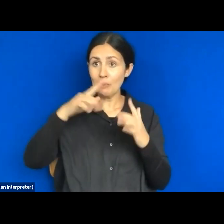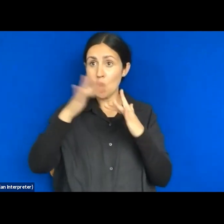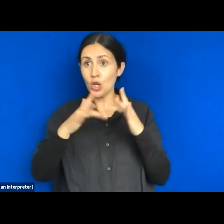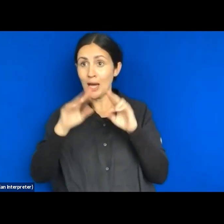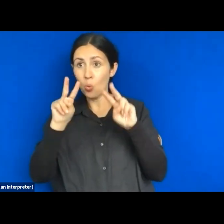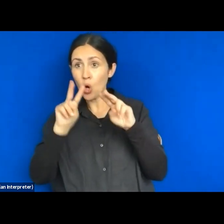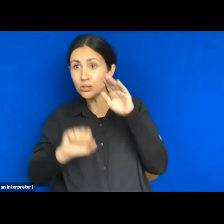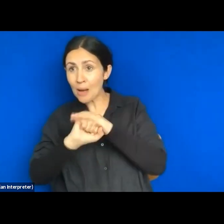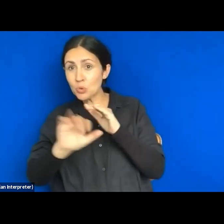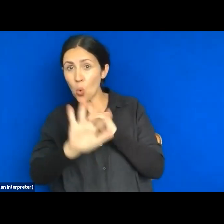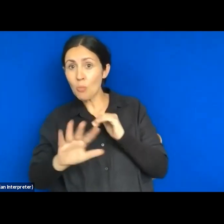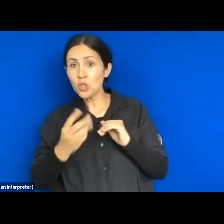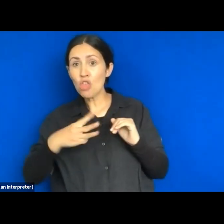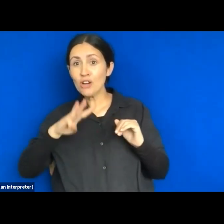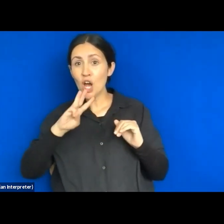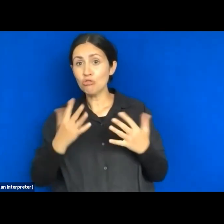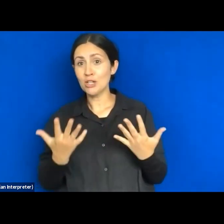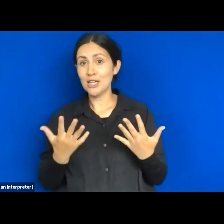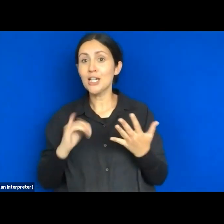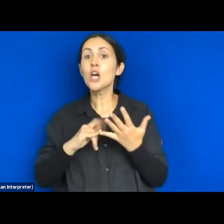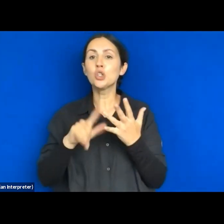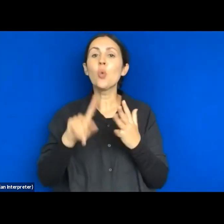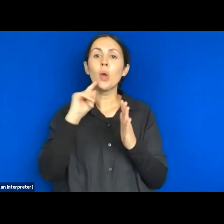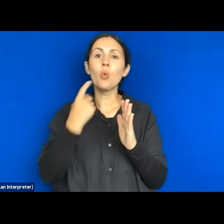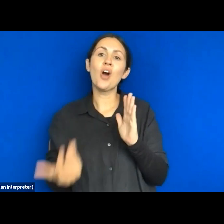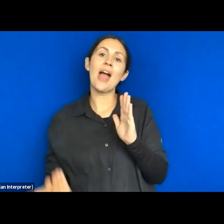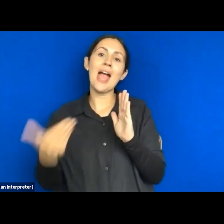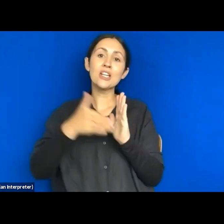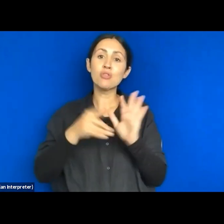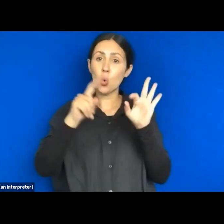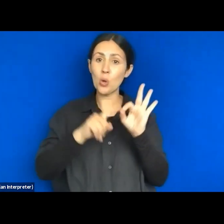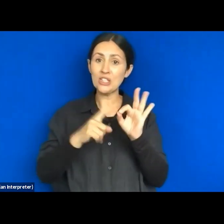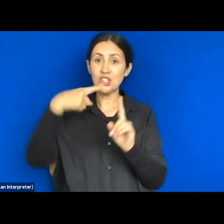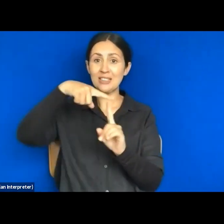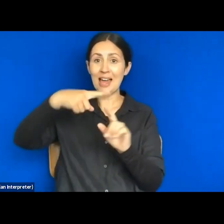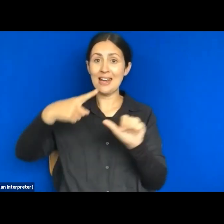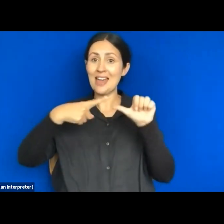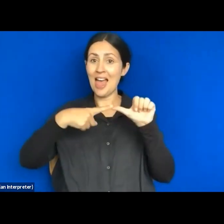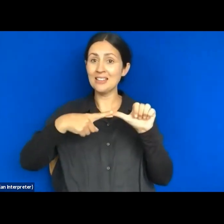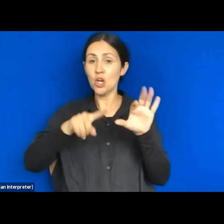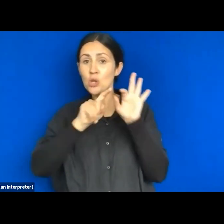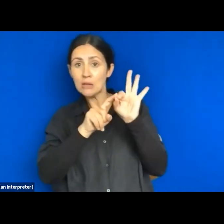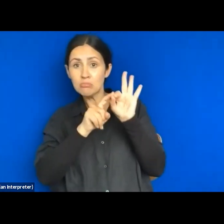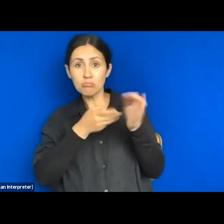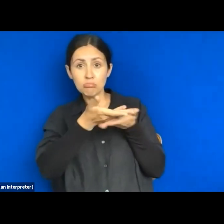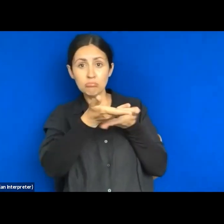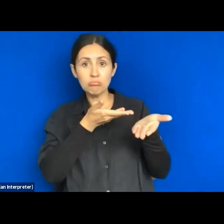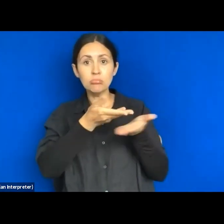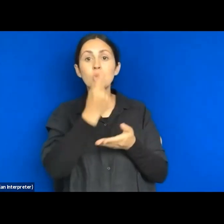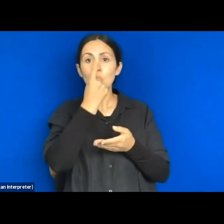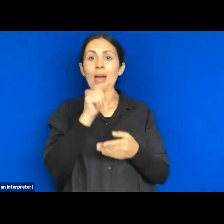have extended the Q&A session to have an additional Q&A session after the poster session, and we'll have some closing